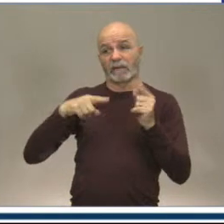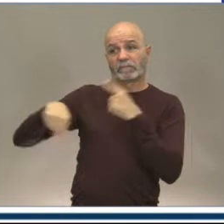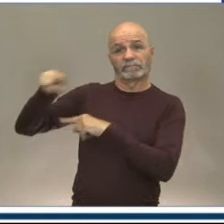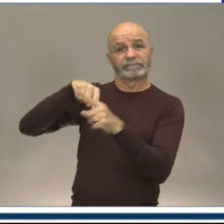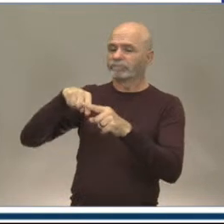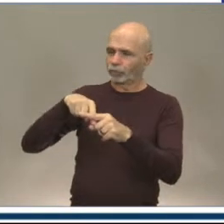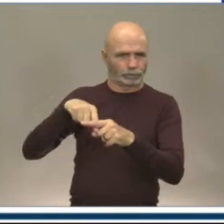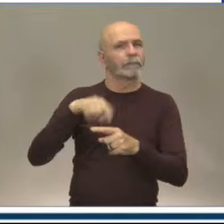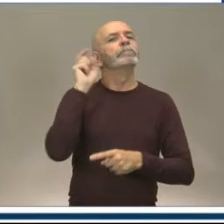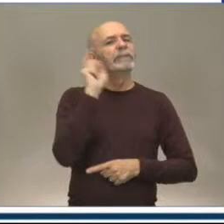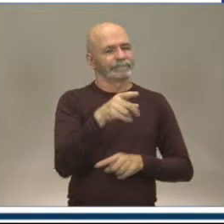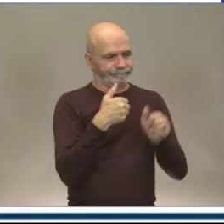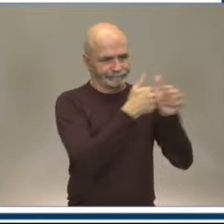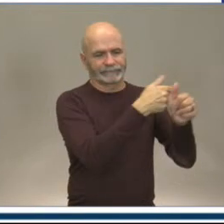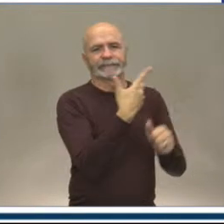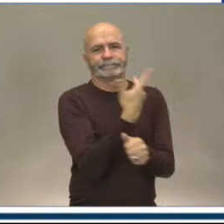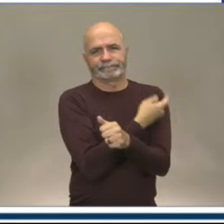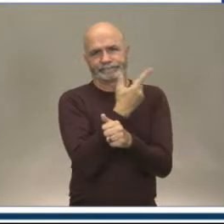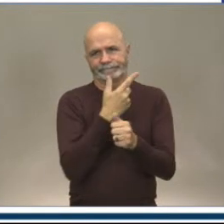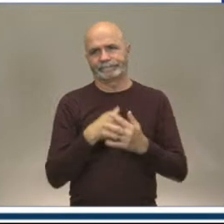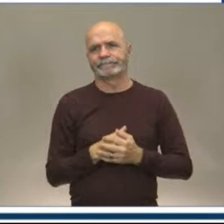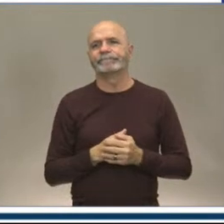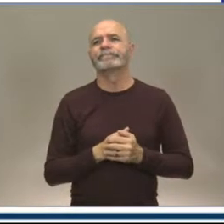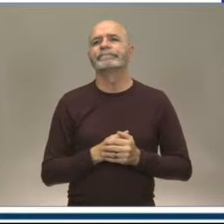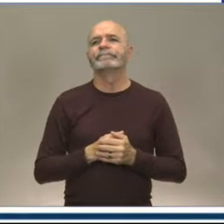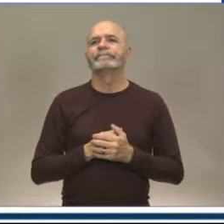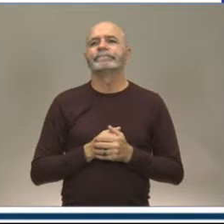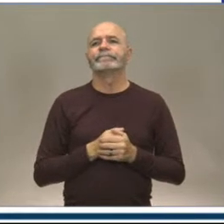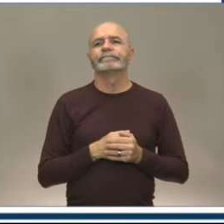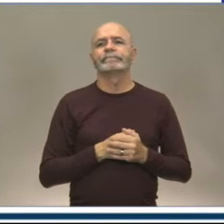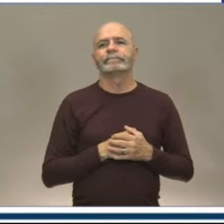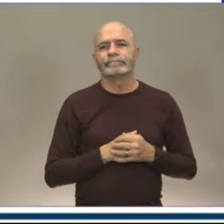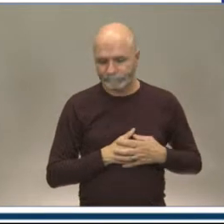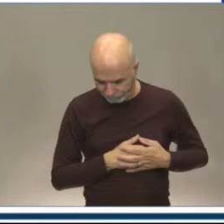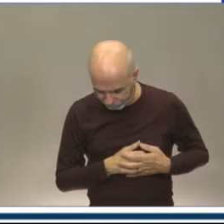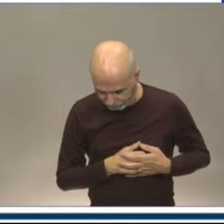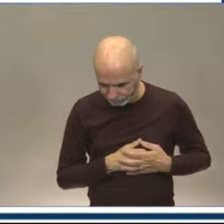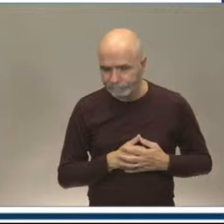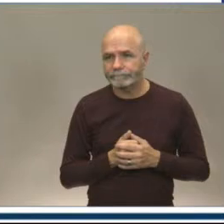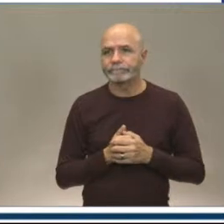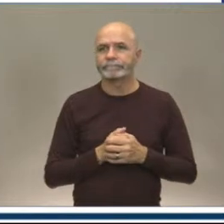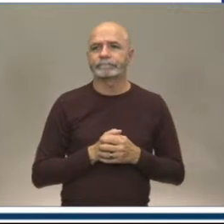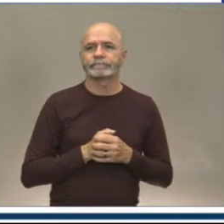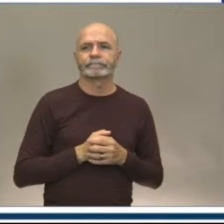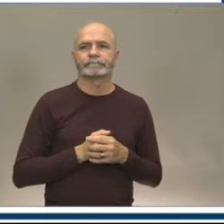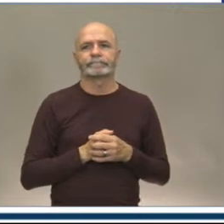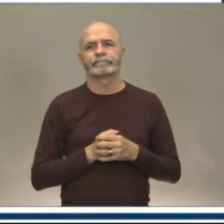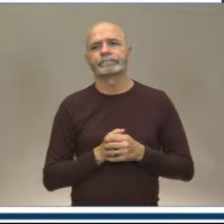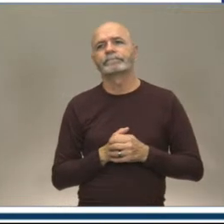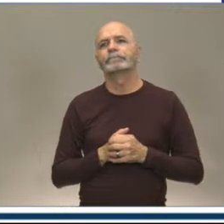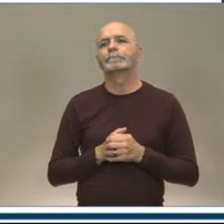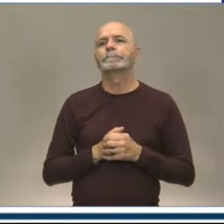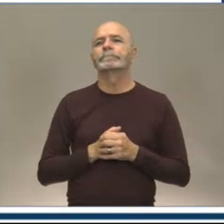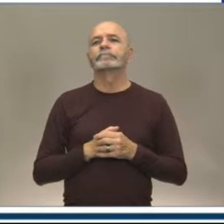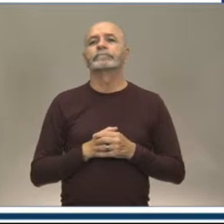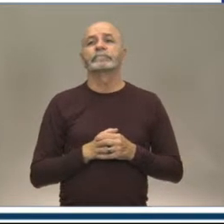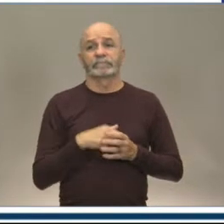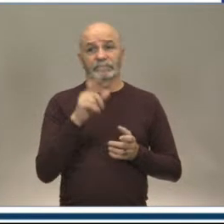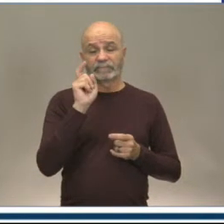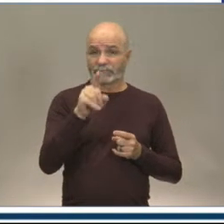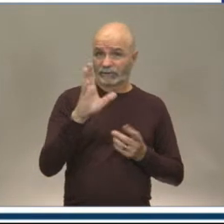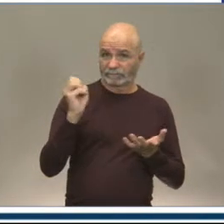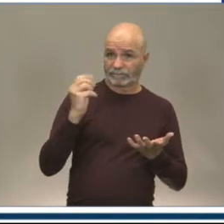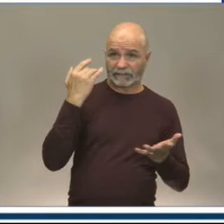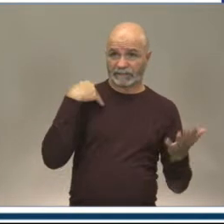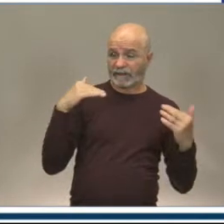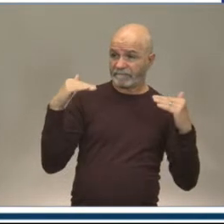Scotians often don't have a choice on whether or not they're going to be in court. Is it fair to Nova Scotians that they don't know if the judge who's